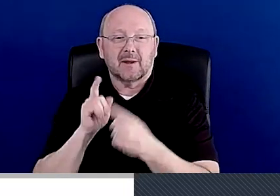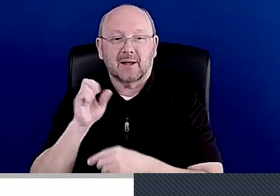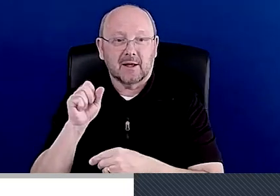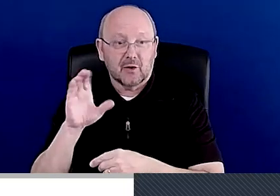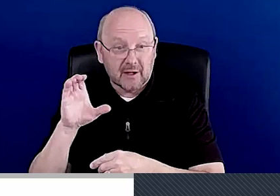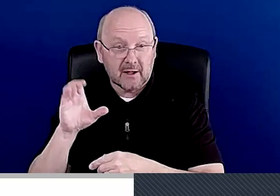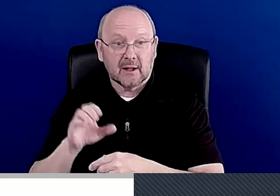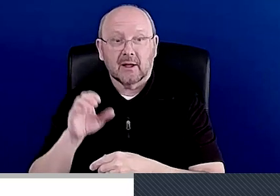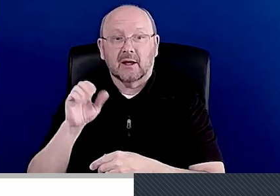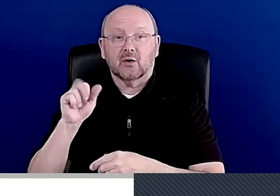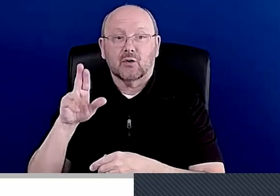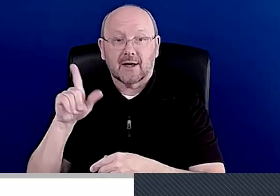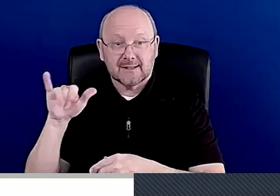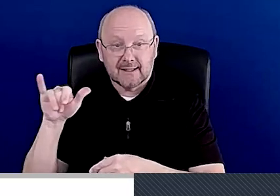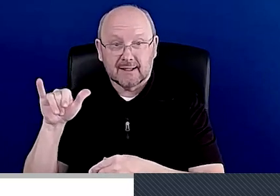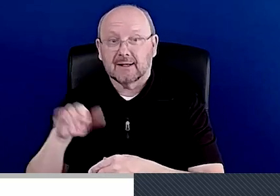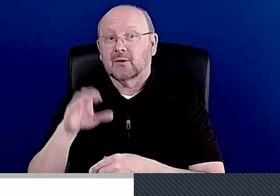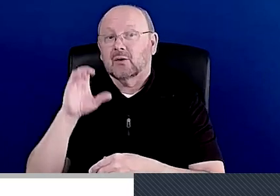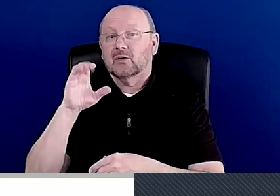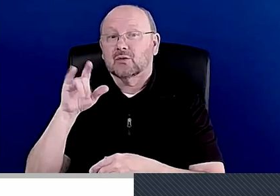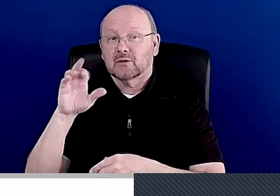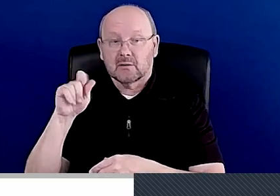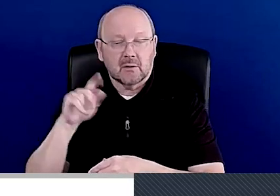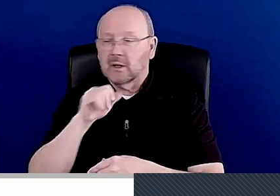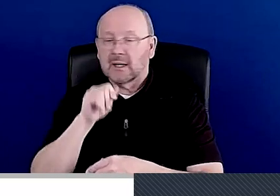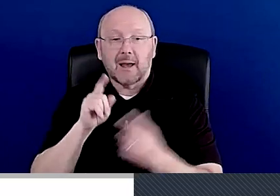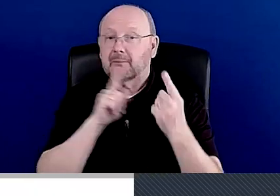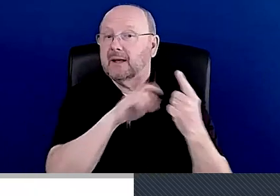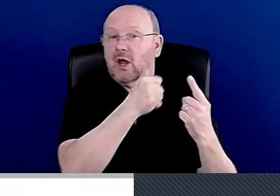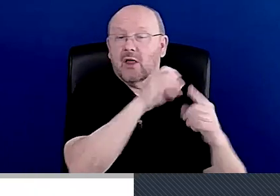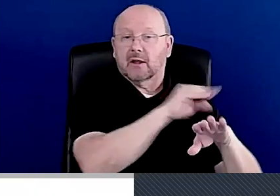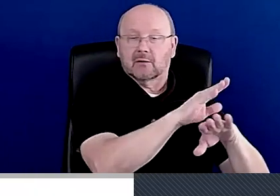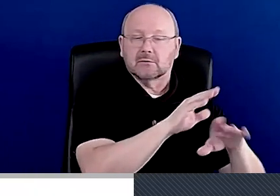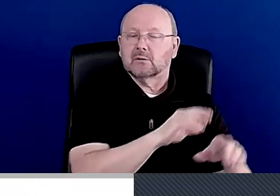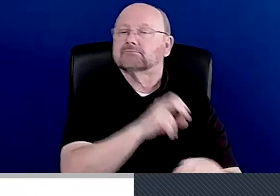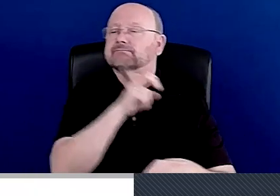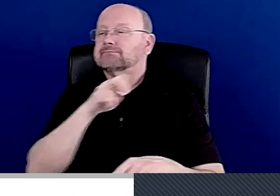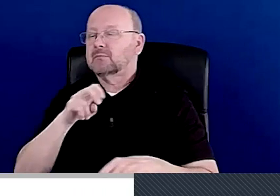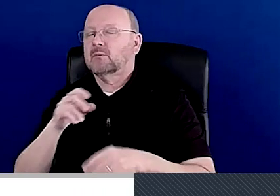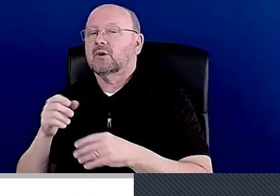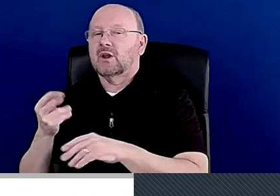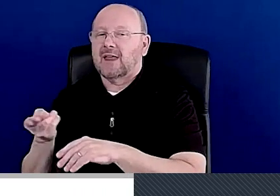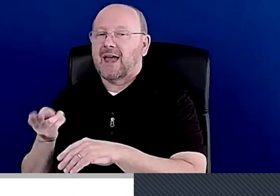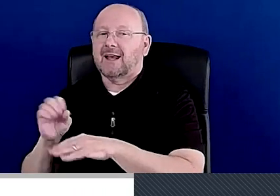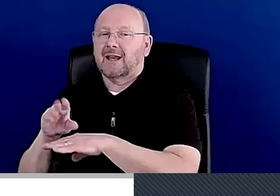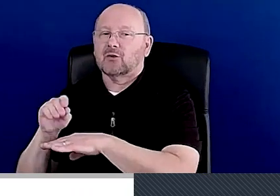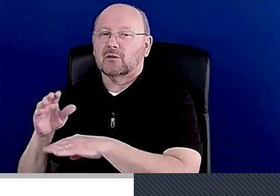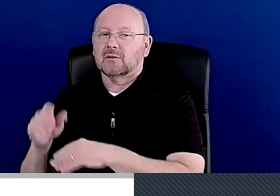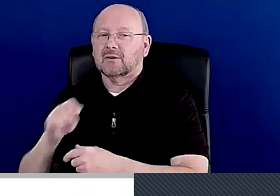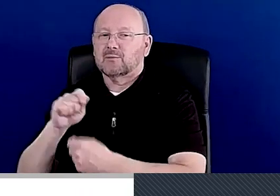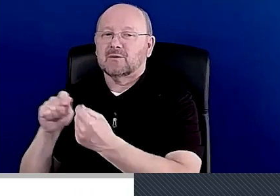Roxy. They don't come on campus and see a general counselor. We're the transition folks. Okay.